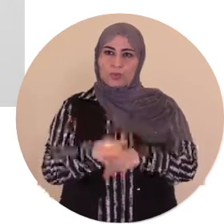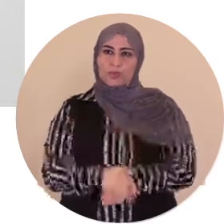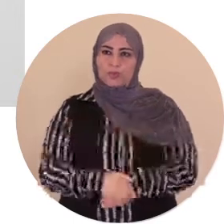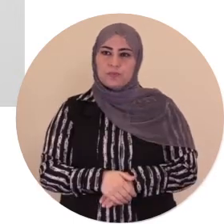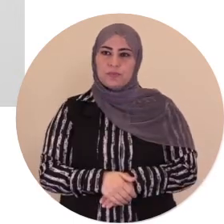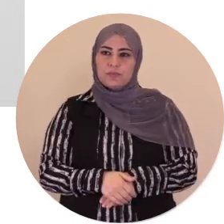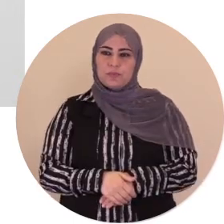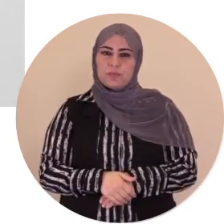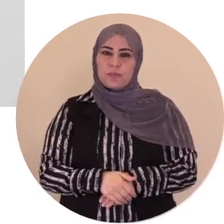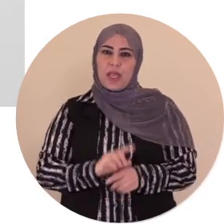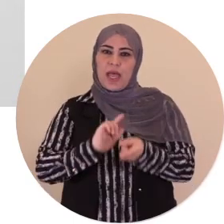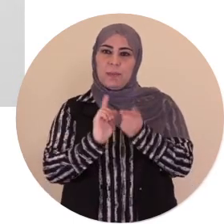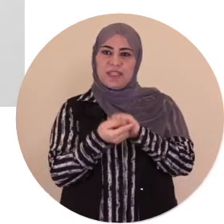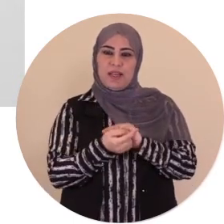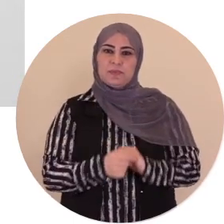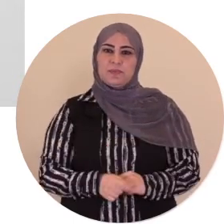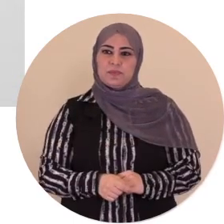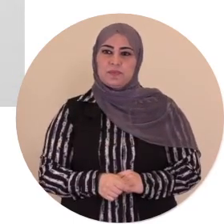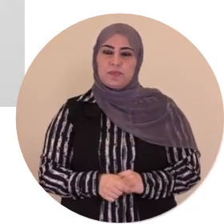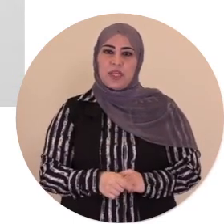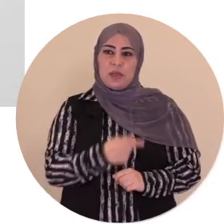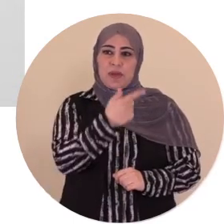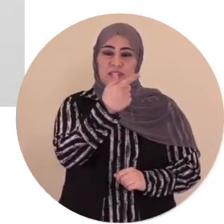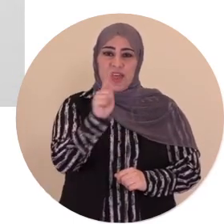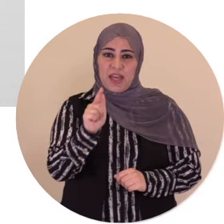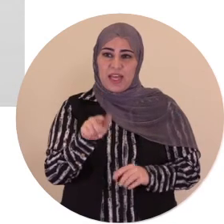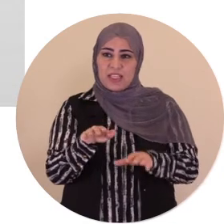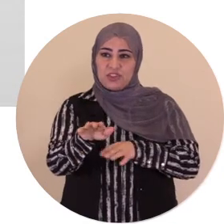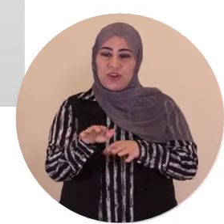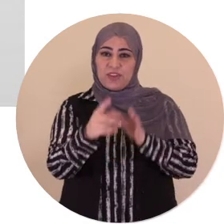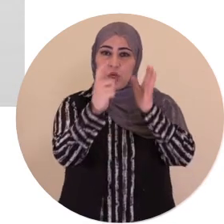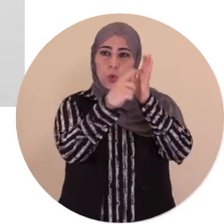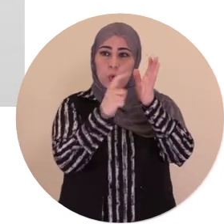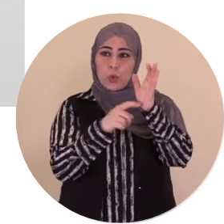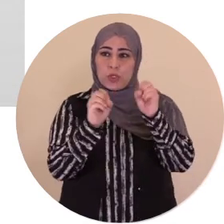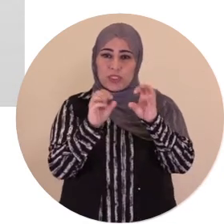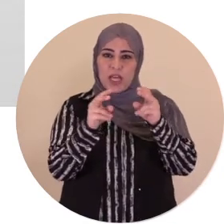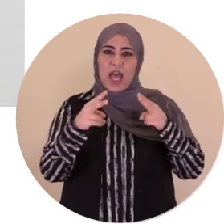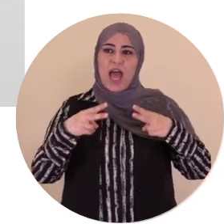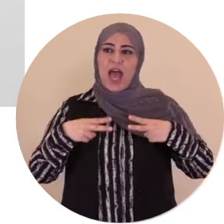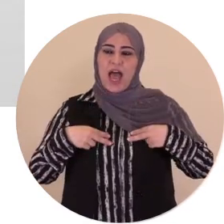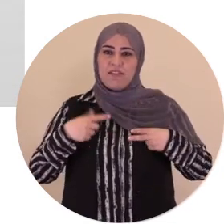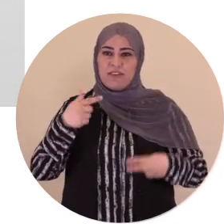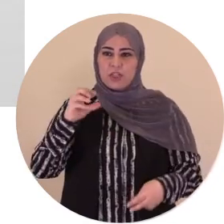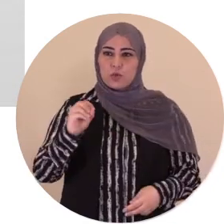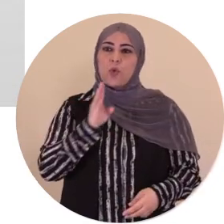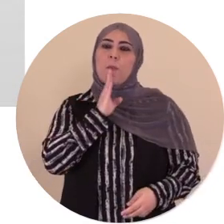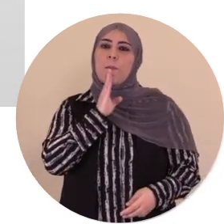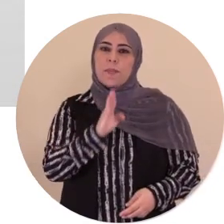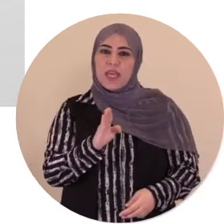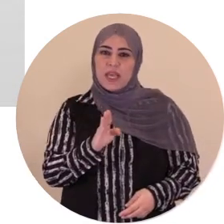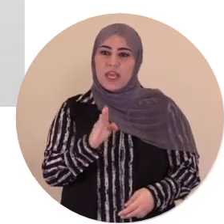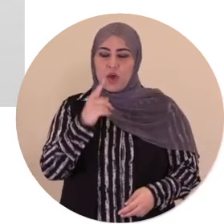The answer is, the traffic rules have to be followed by people, or traffic rules have to be followed by people.